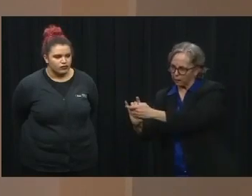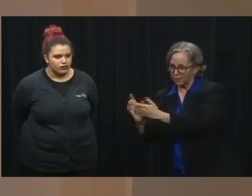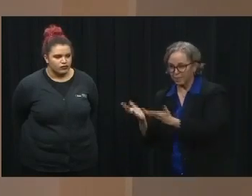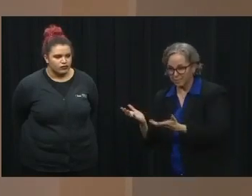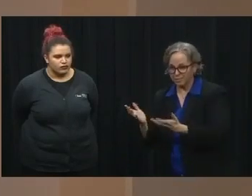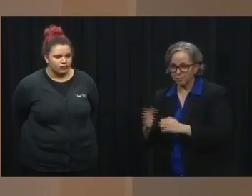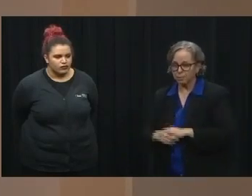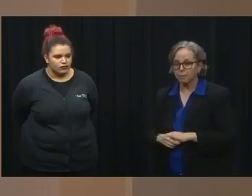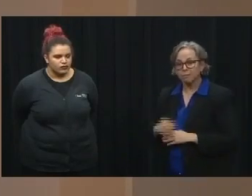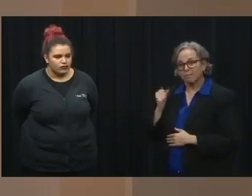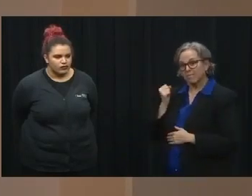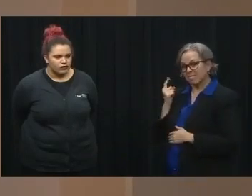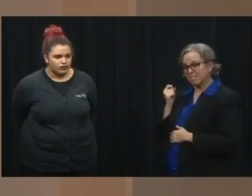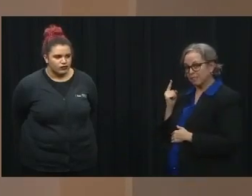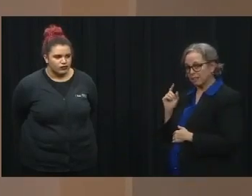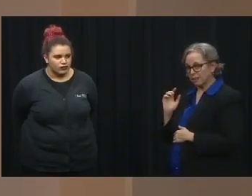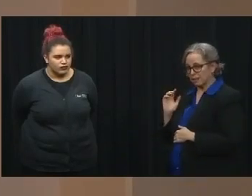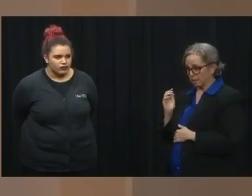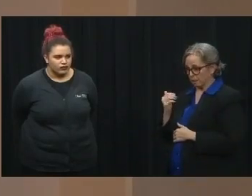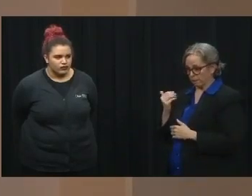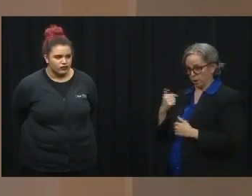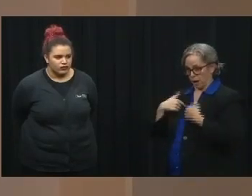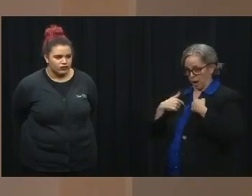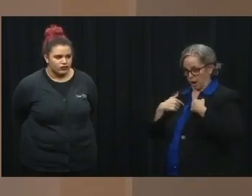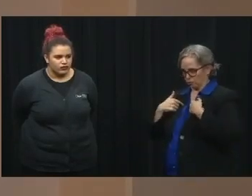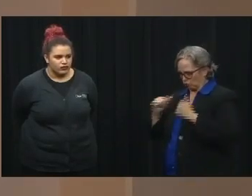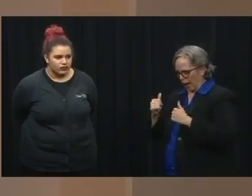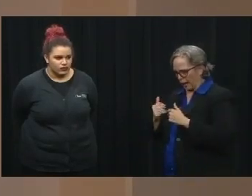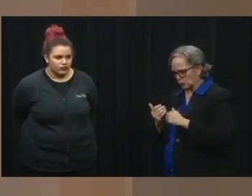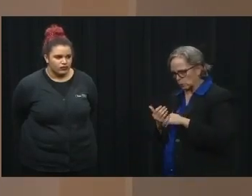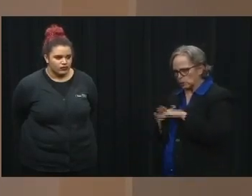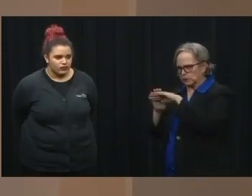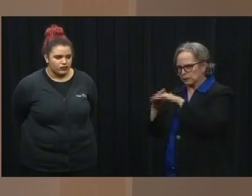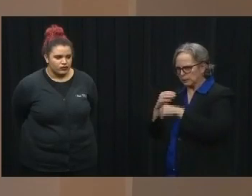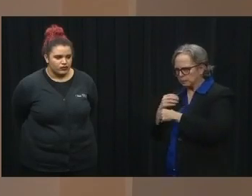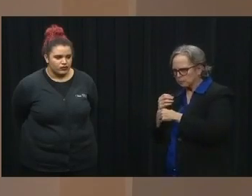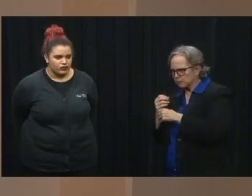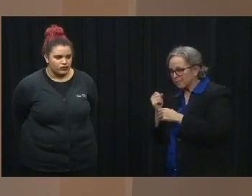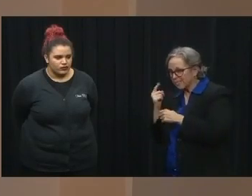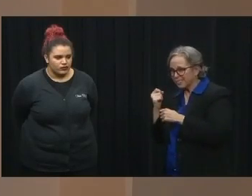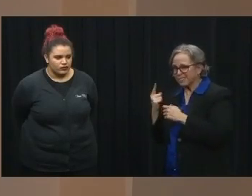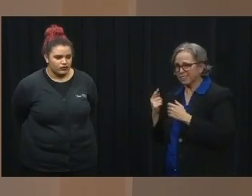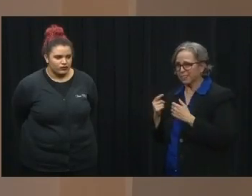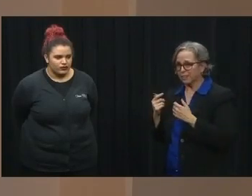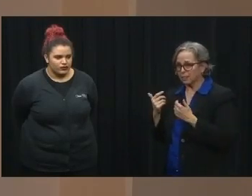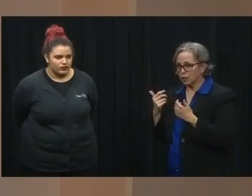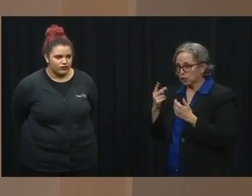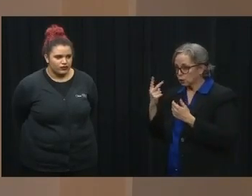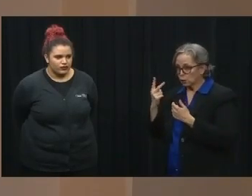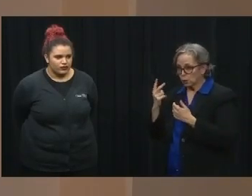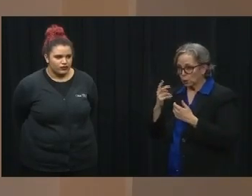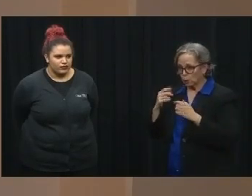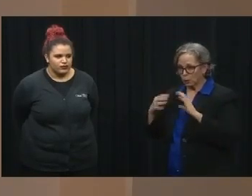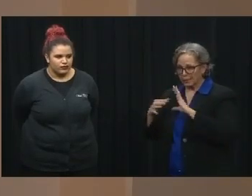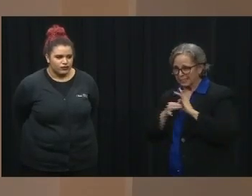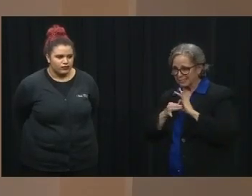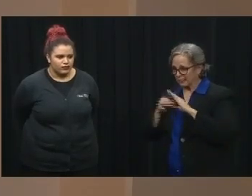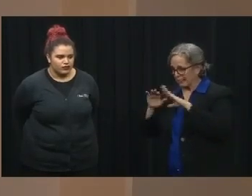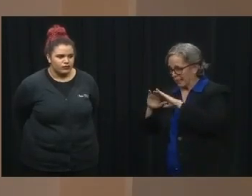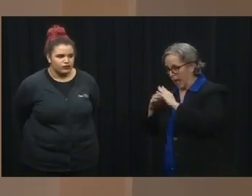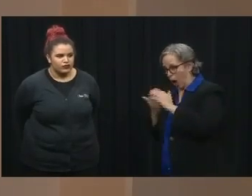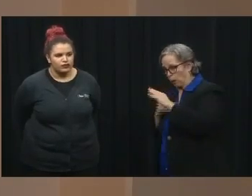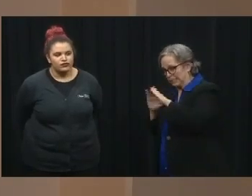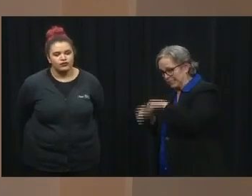can on our end, but all of these problems are not, from a tech point of view, are not solvable through the state system. Any thoughts